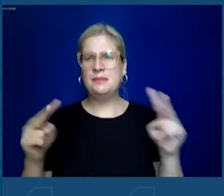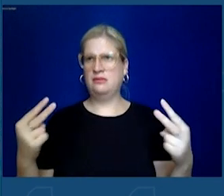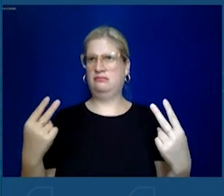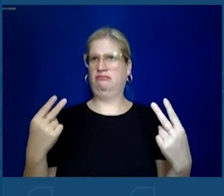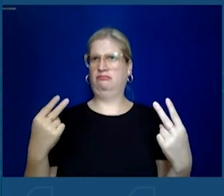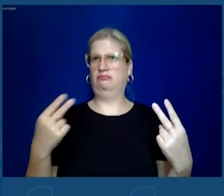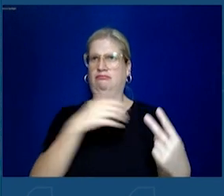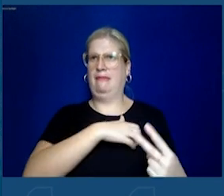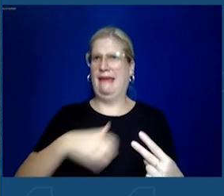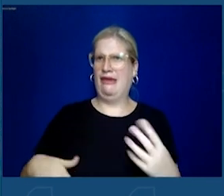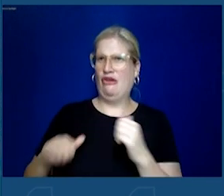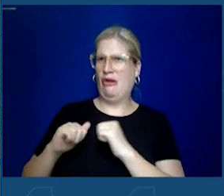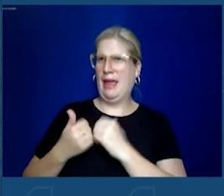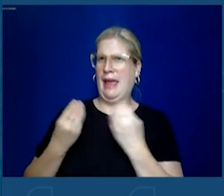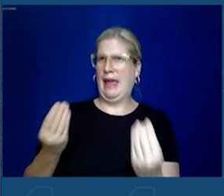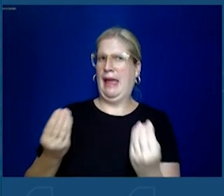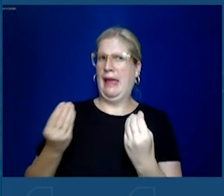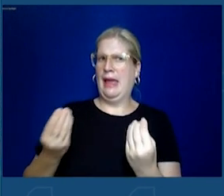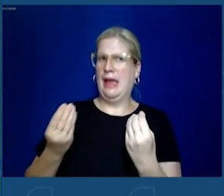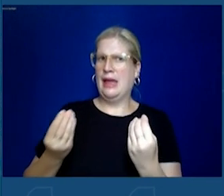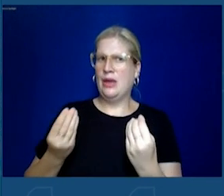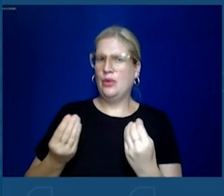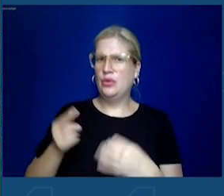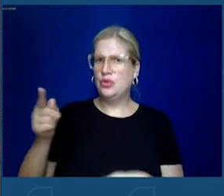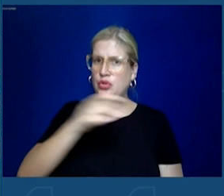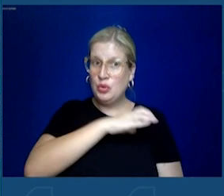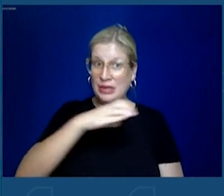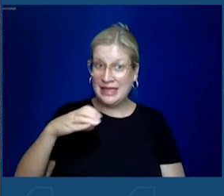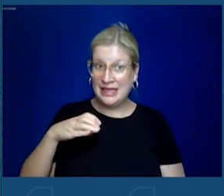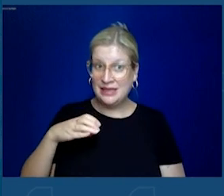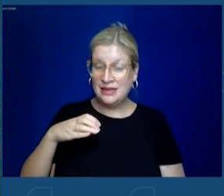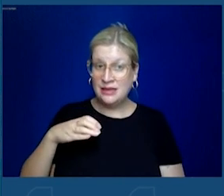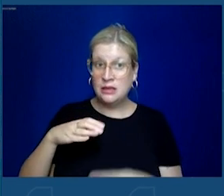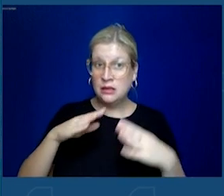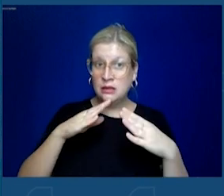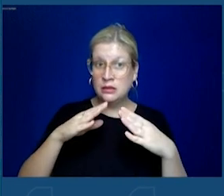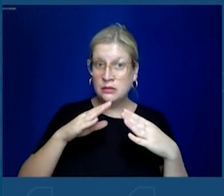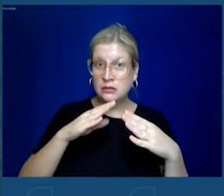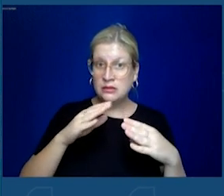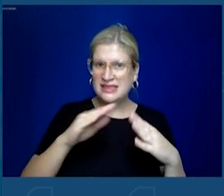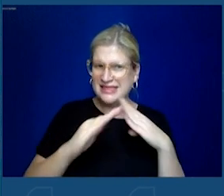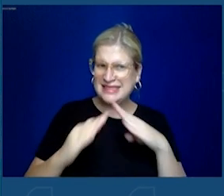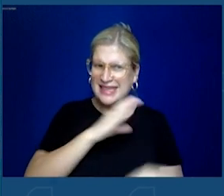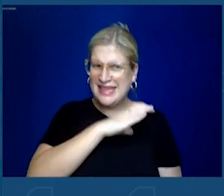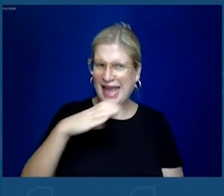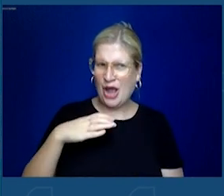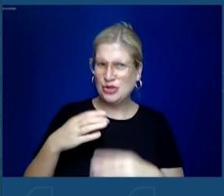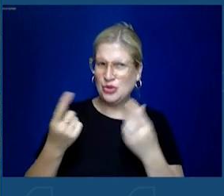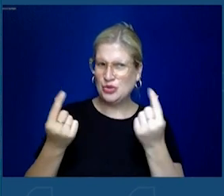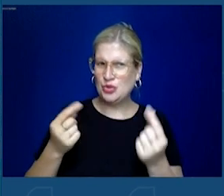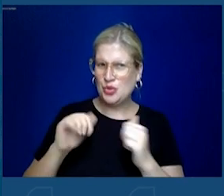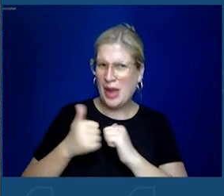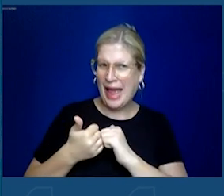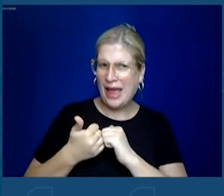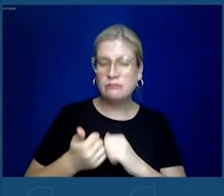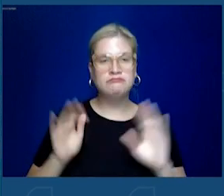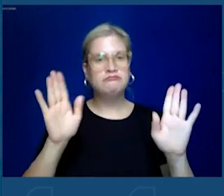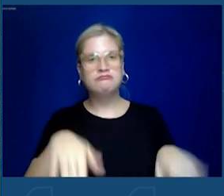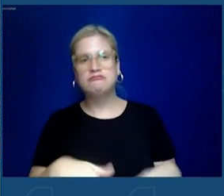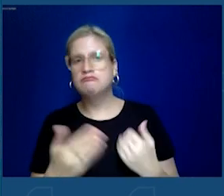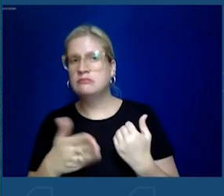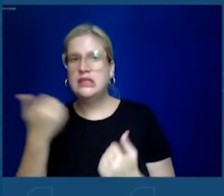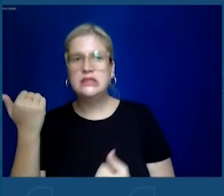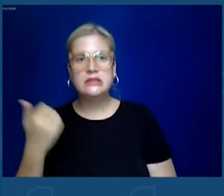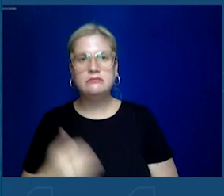how do you and the city council think that you're going to be able to do that? It's easy. We have a